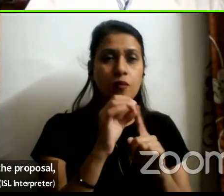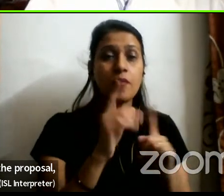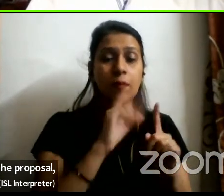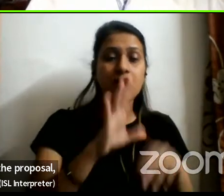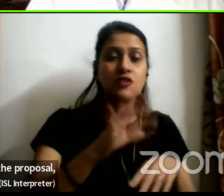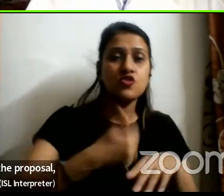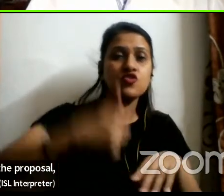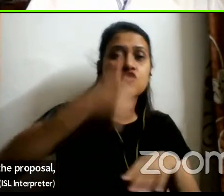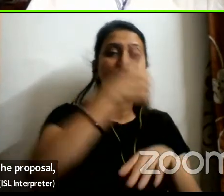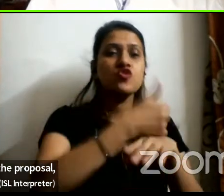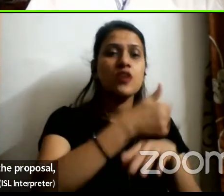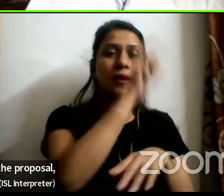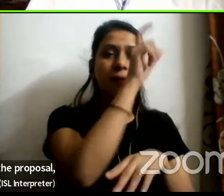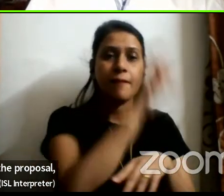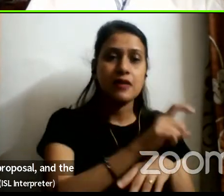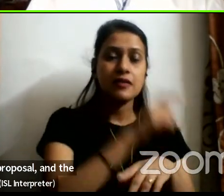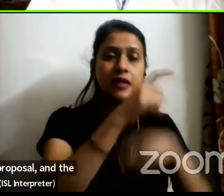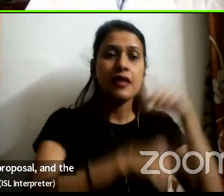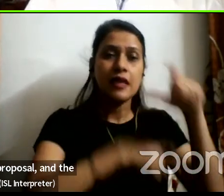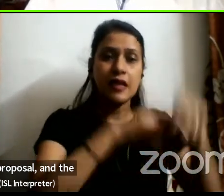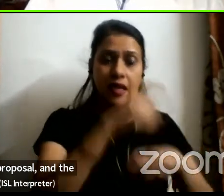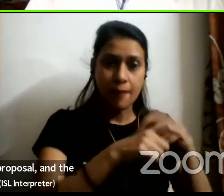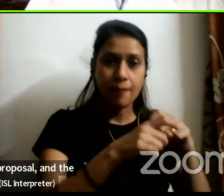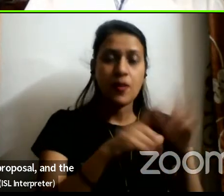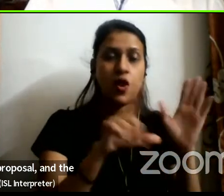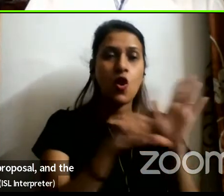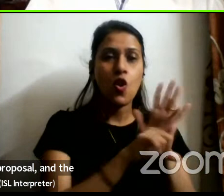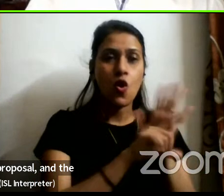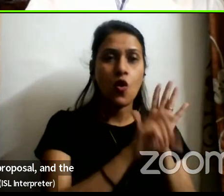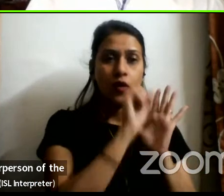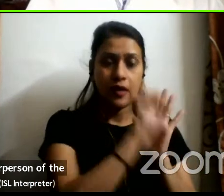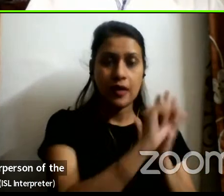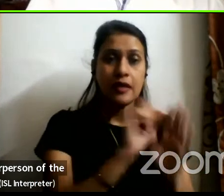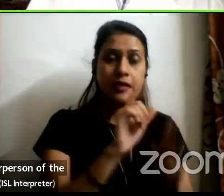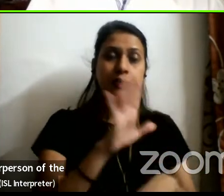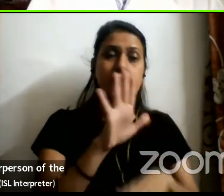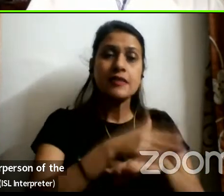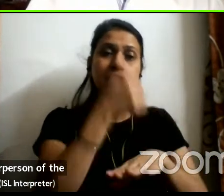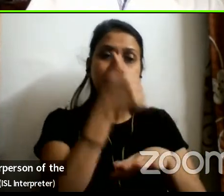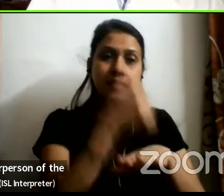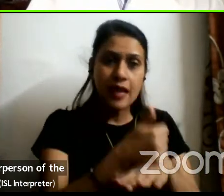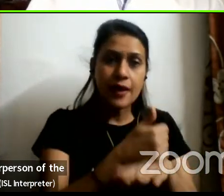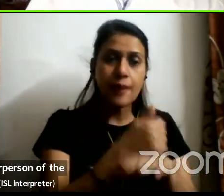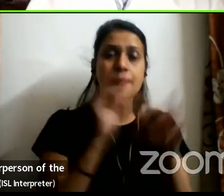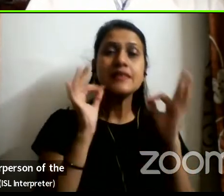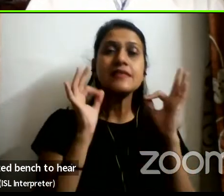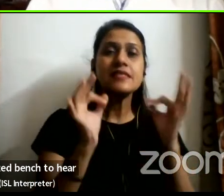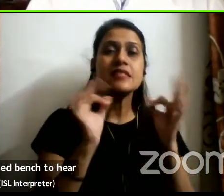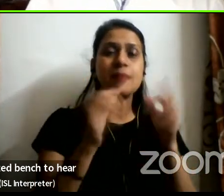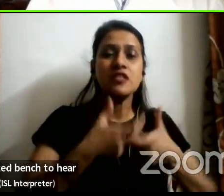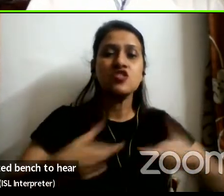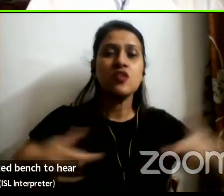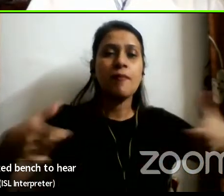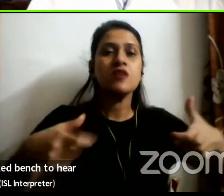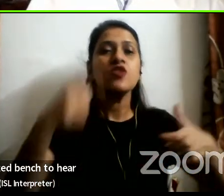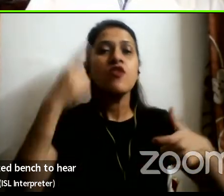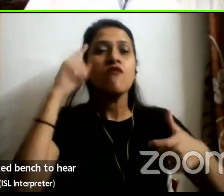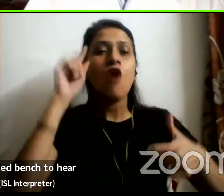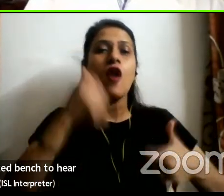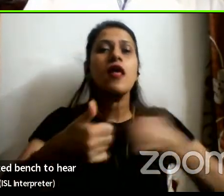the National Company Law Appellate Tribunal can set up a specialized bench to hear only competition